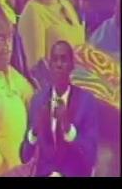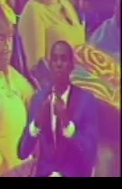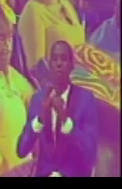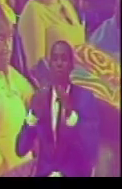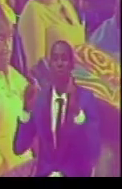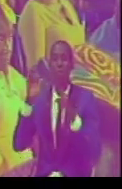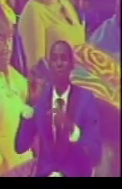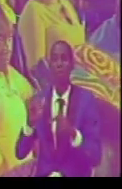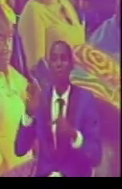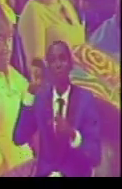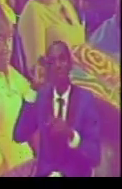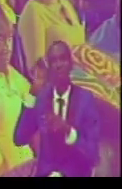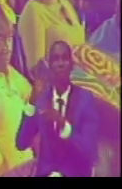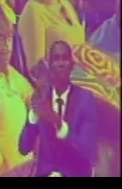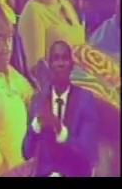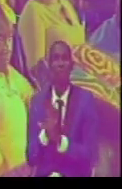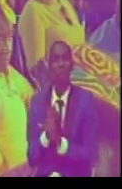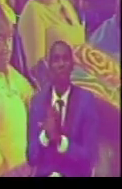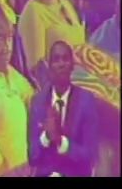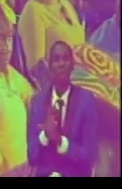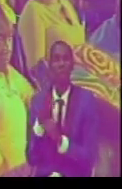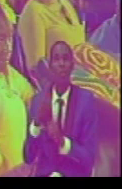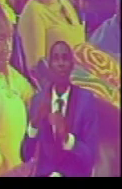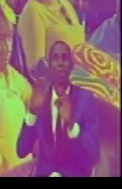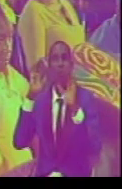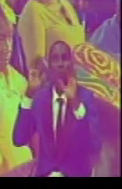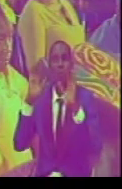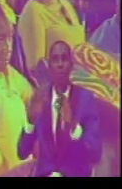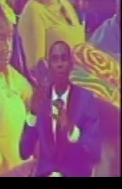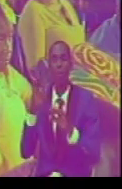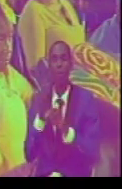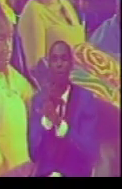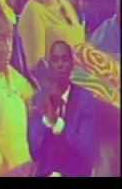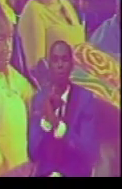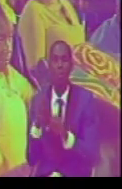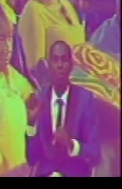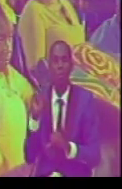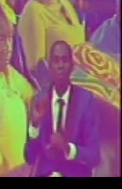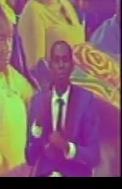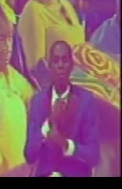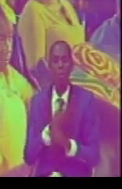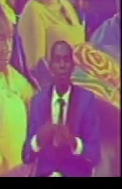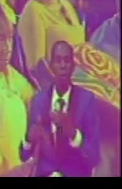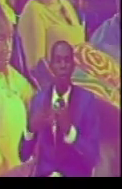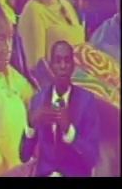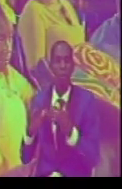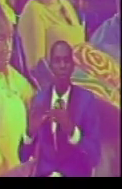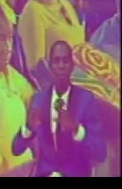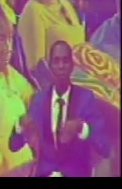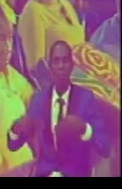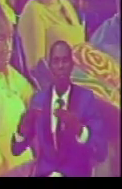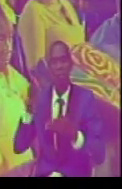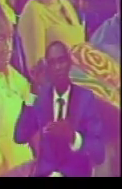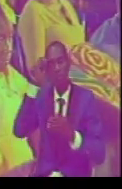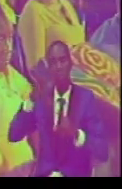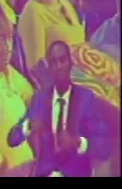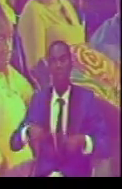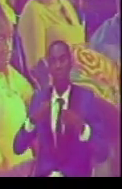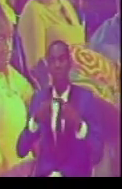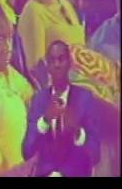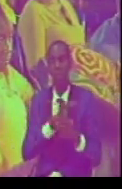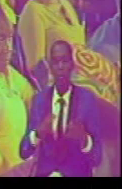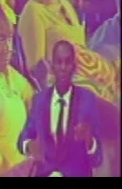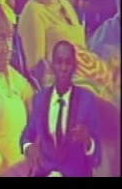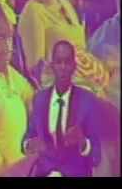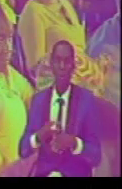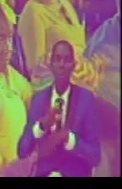crusade, miraculously, he received the miracle of salvation. And after